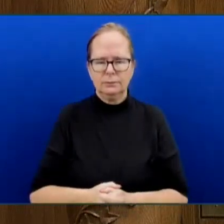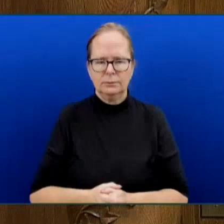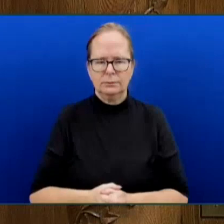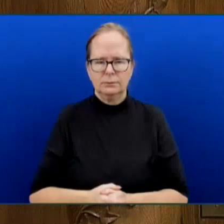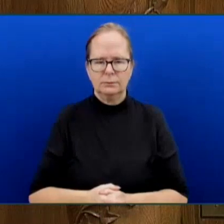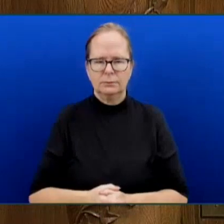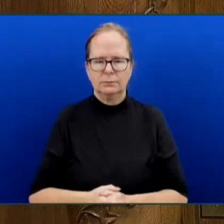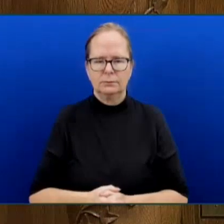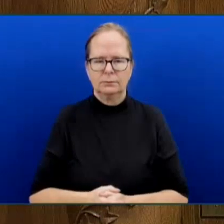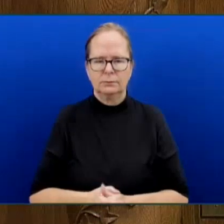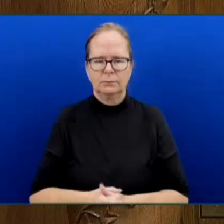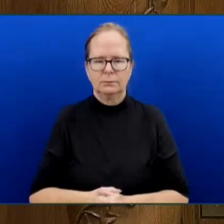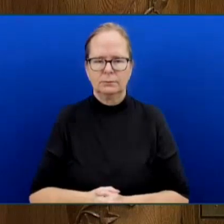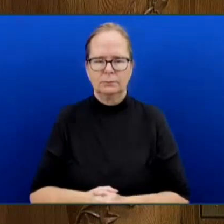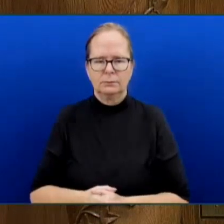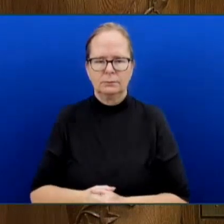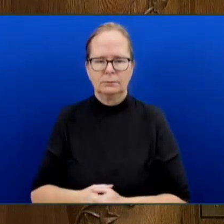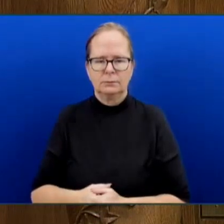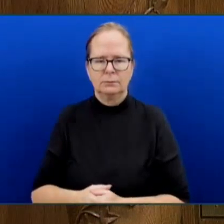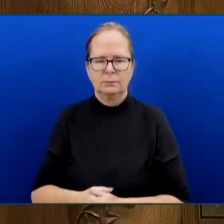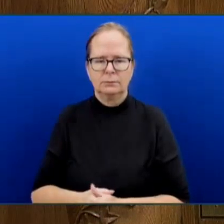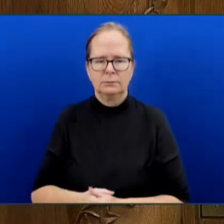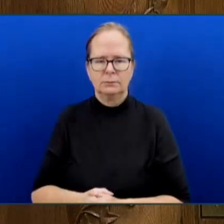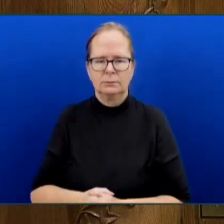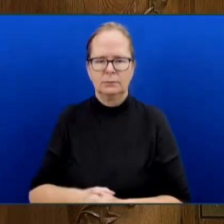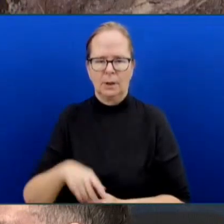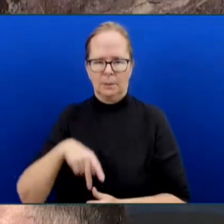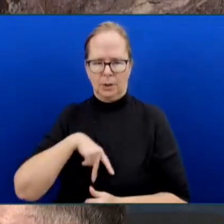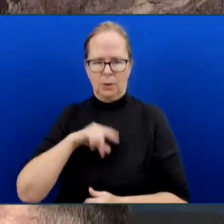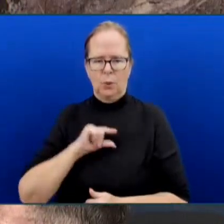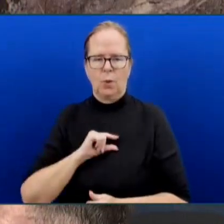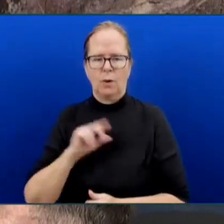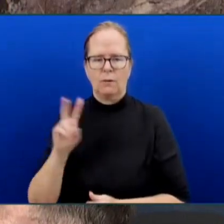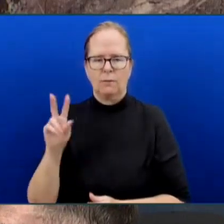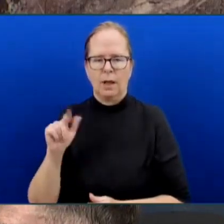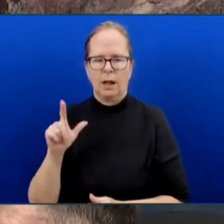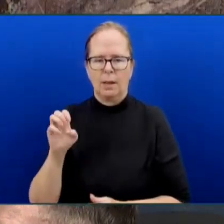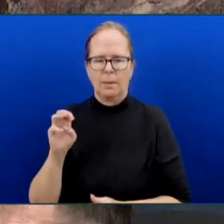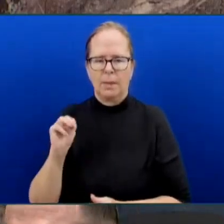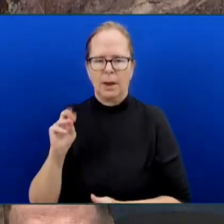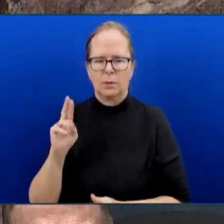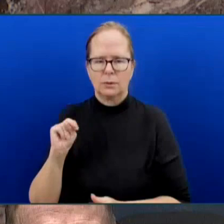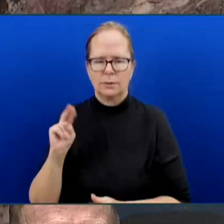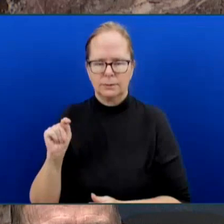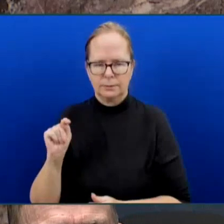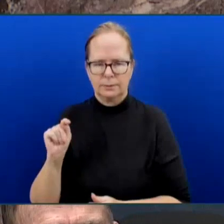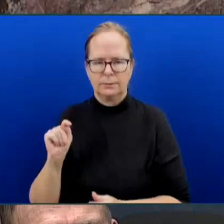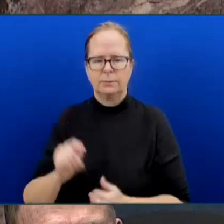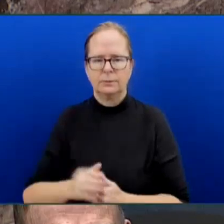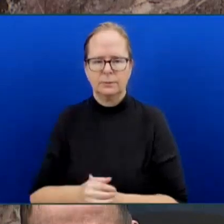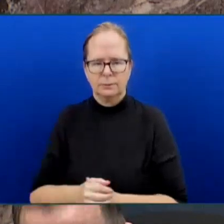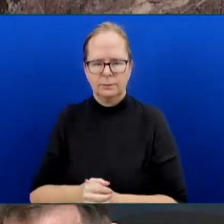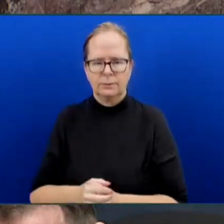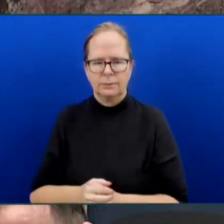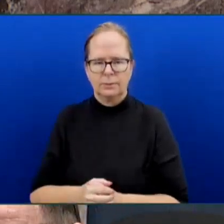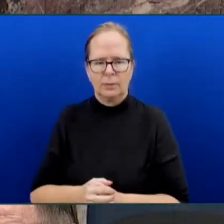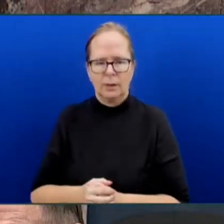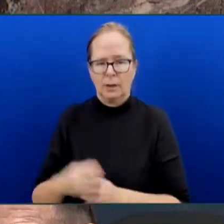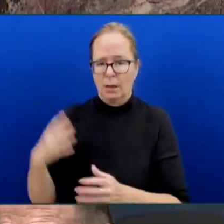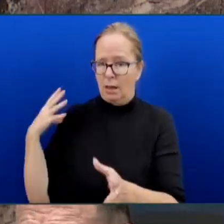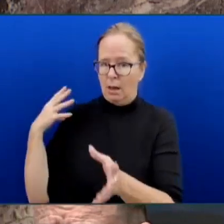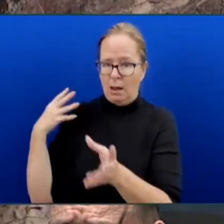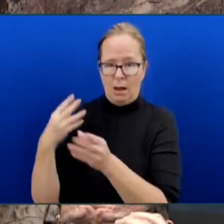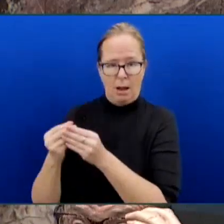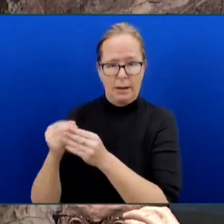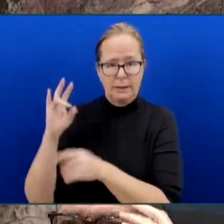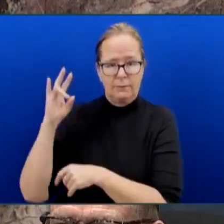Member for Prince George Valemount. 7 years and 2 elections, and BC has one thing that we are 100% certain of, and the Premier failed